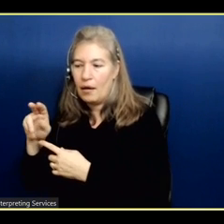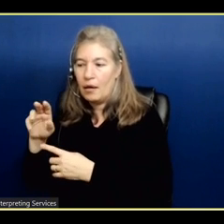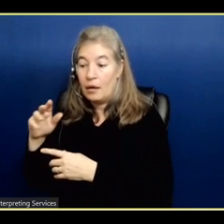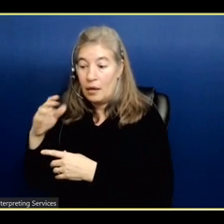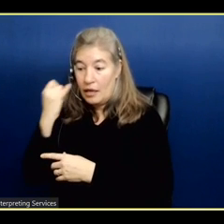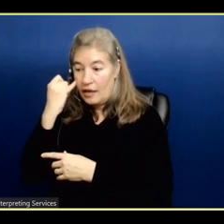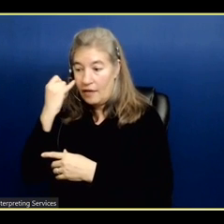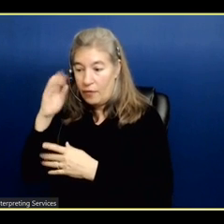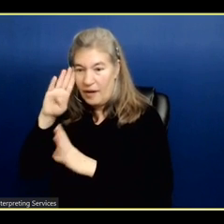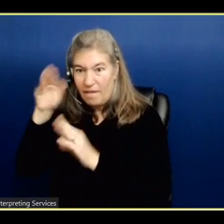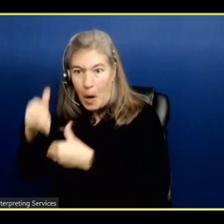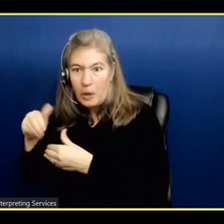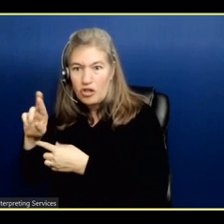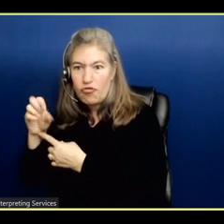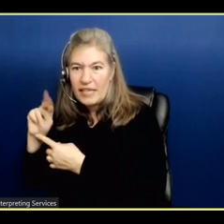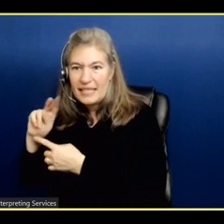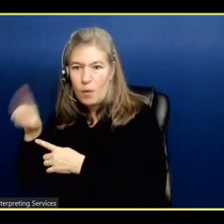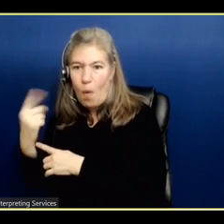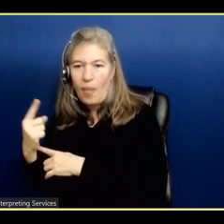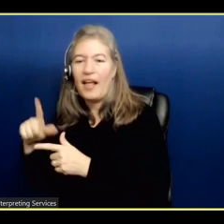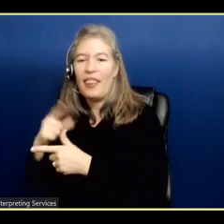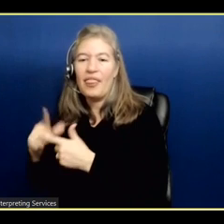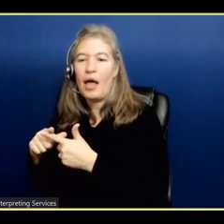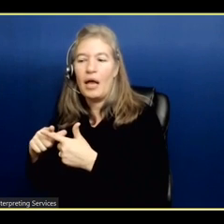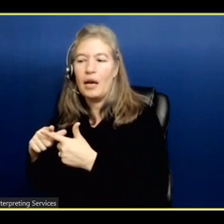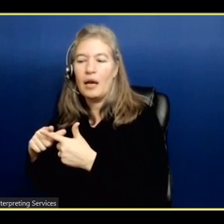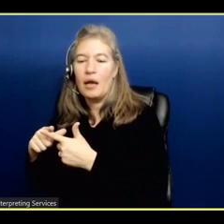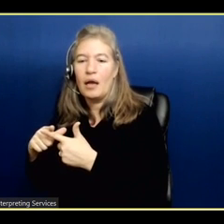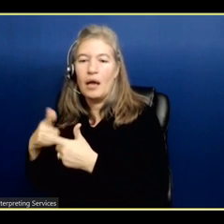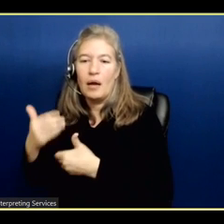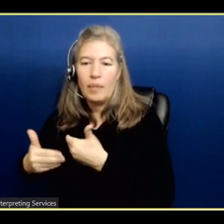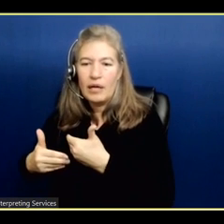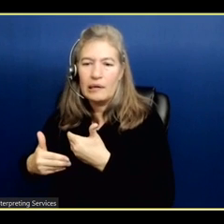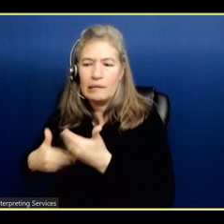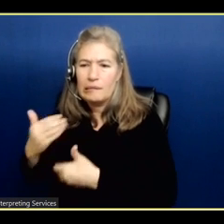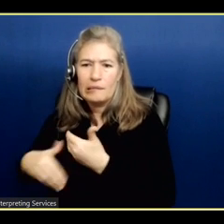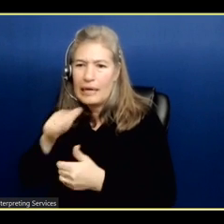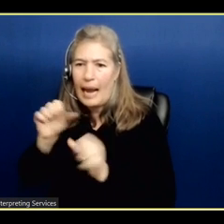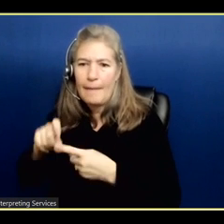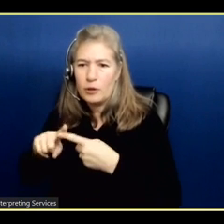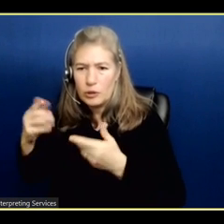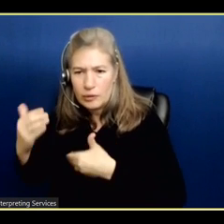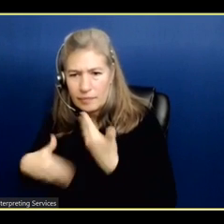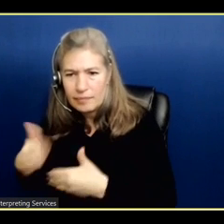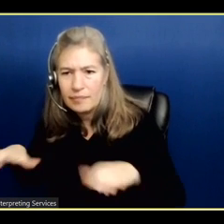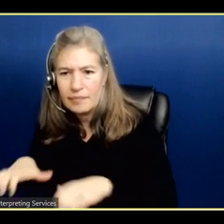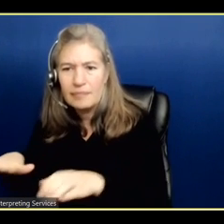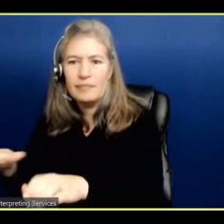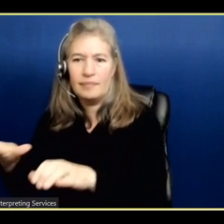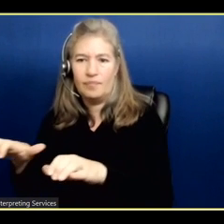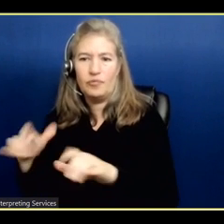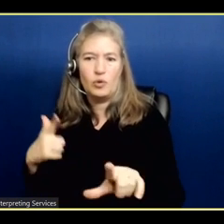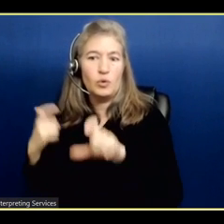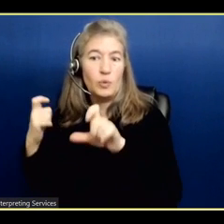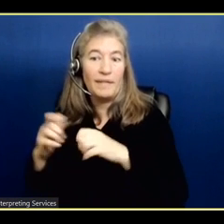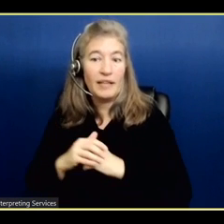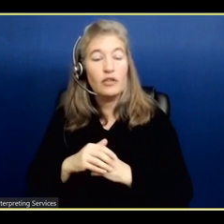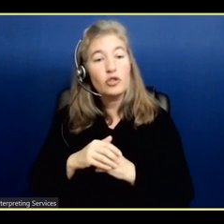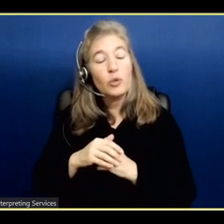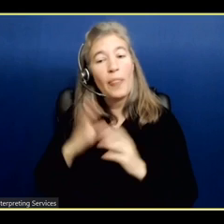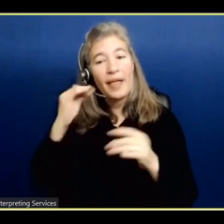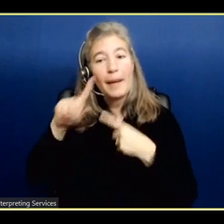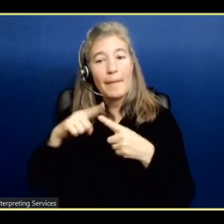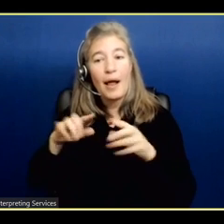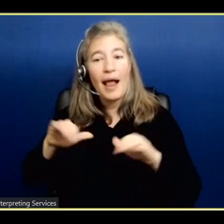otherwise known as NPN, is a hybrid grantmaker association and movement builder focused on advancing racial and cultural